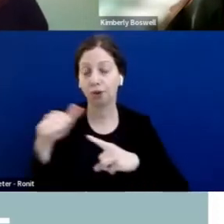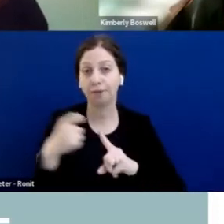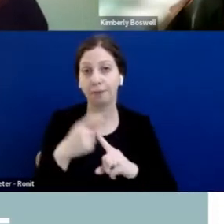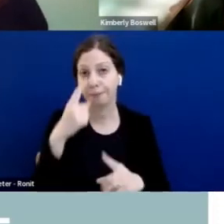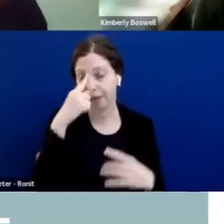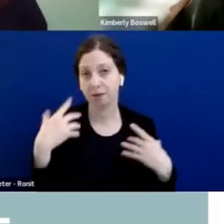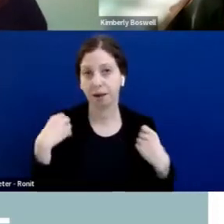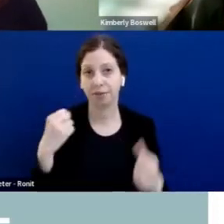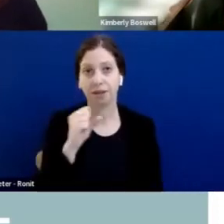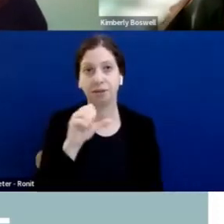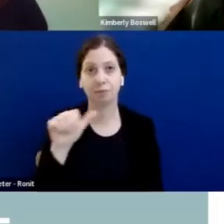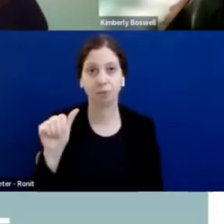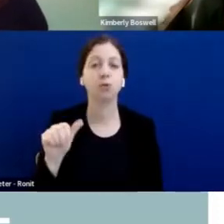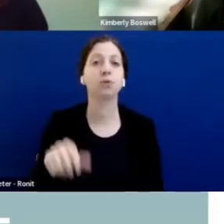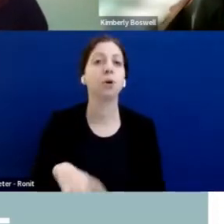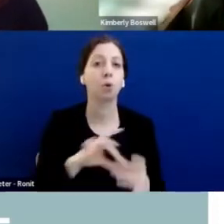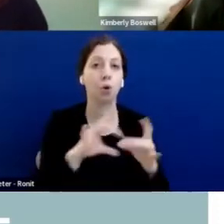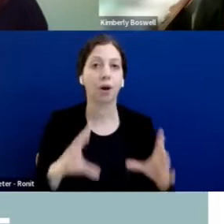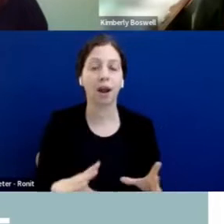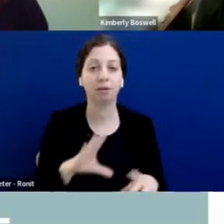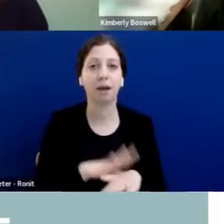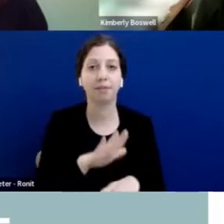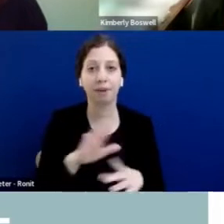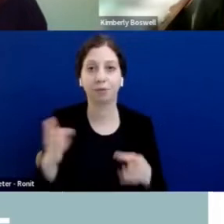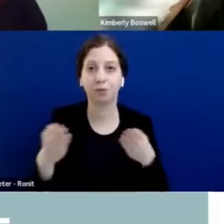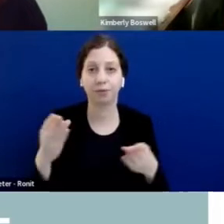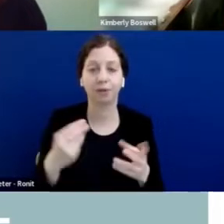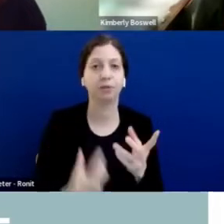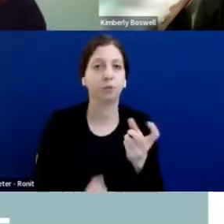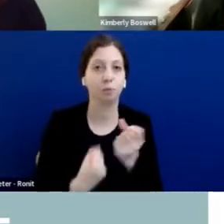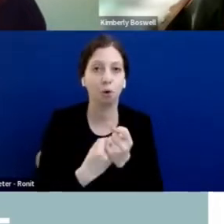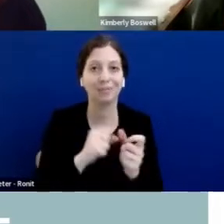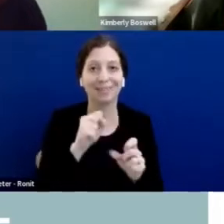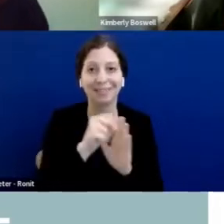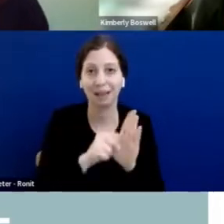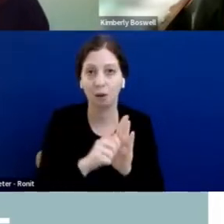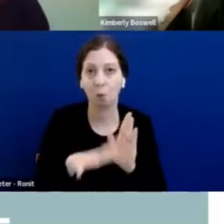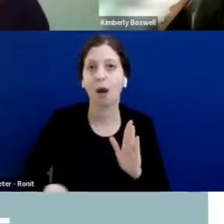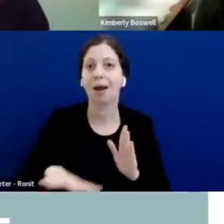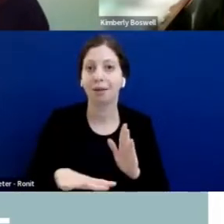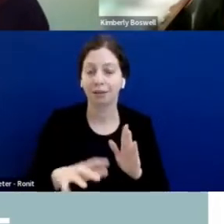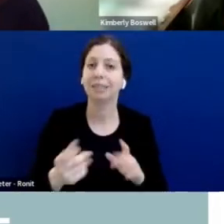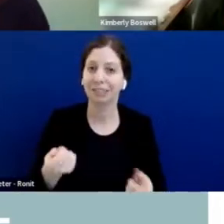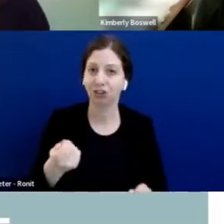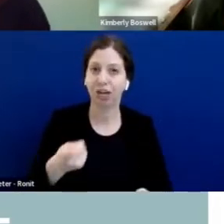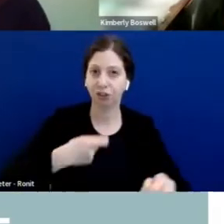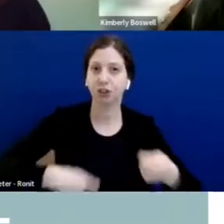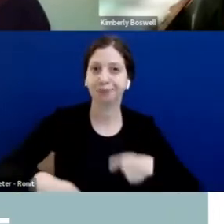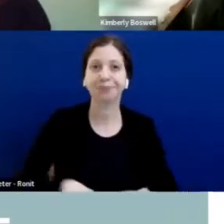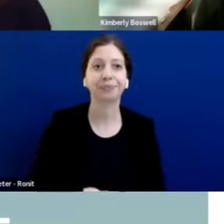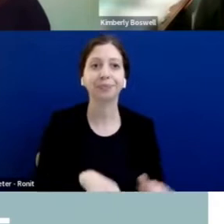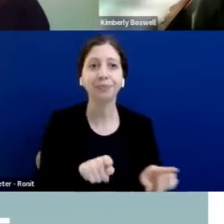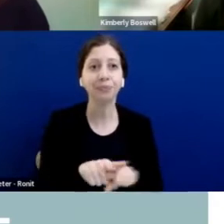and substance use coordinators on their services and supports statewide. So it was an exchange.